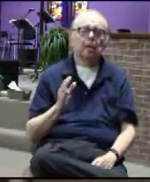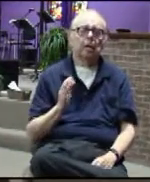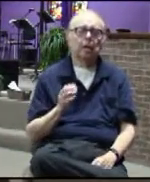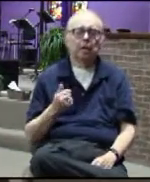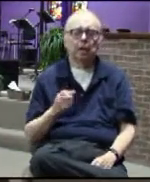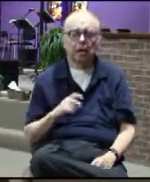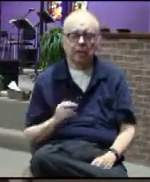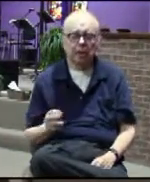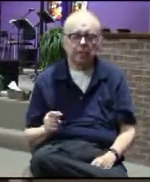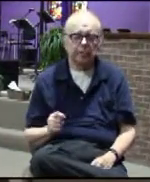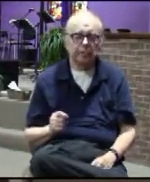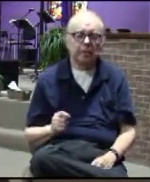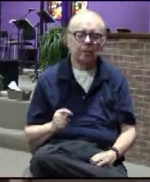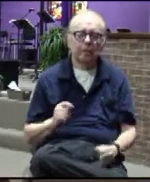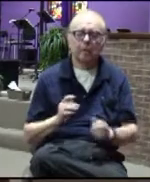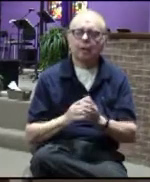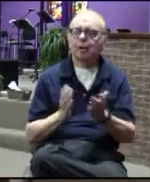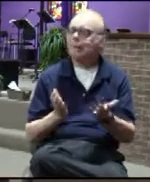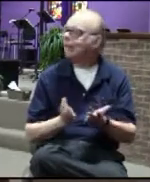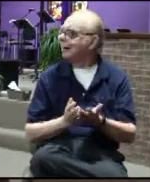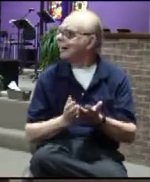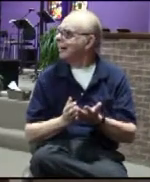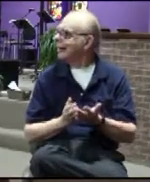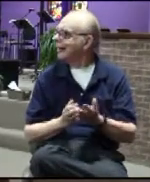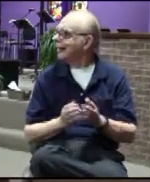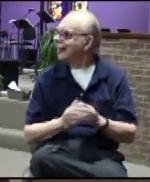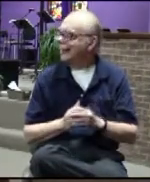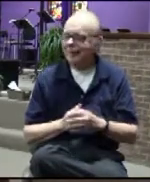Bible believing right